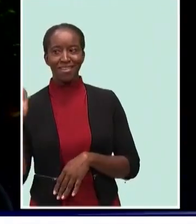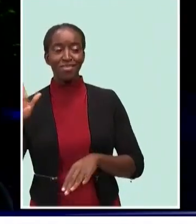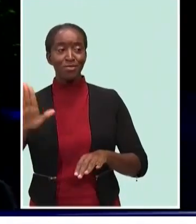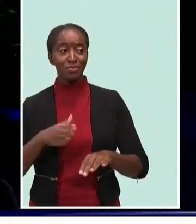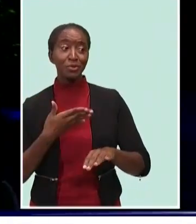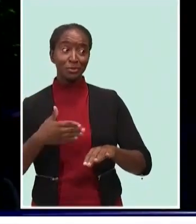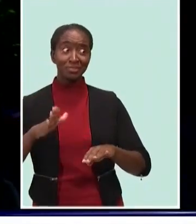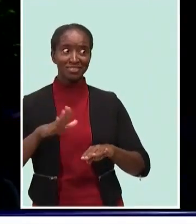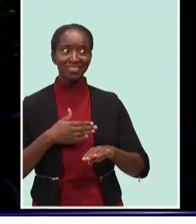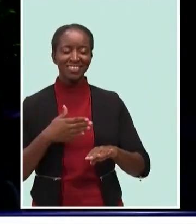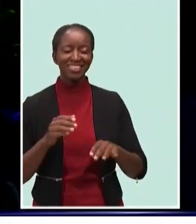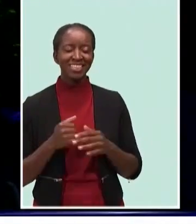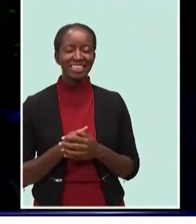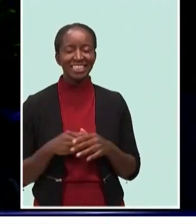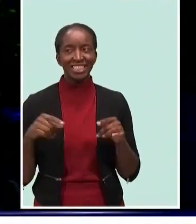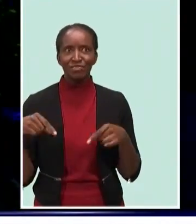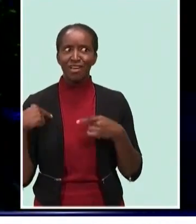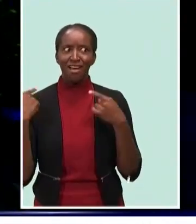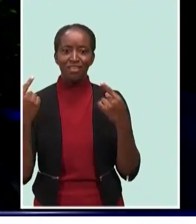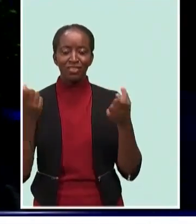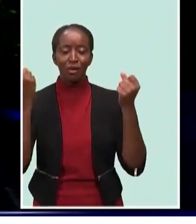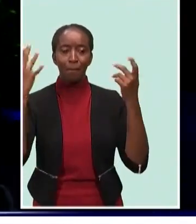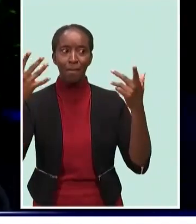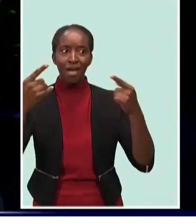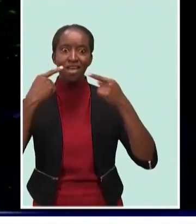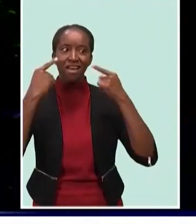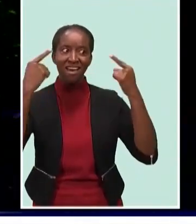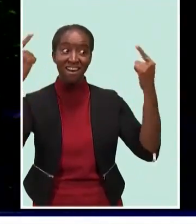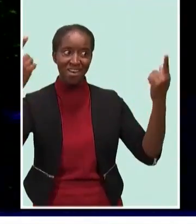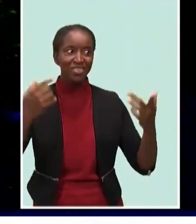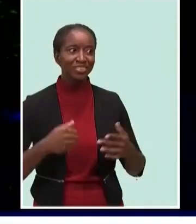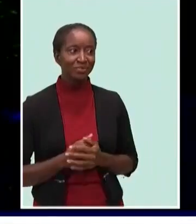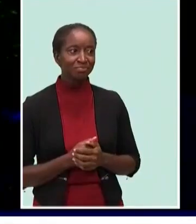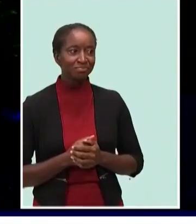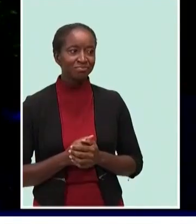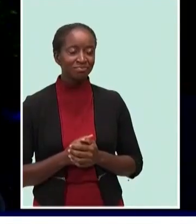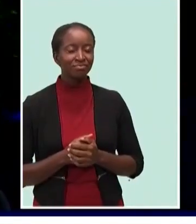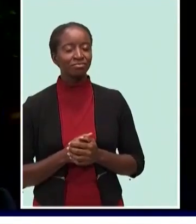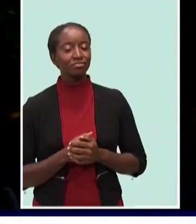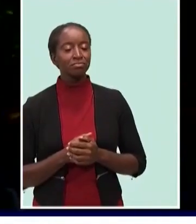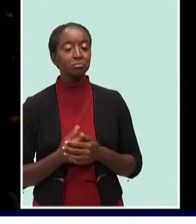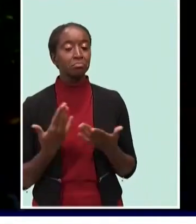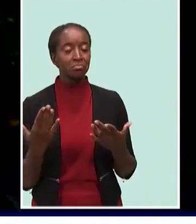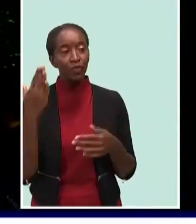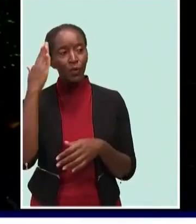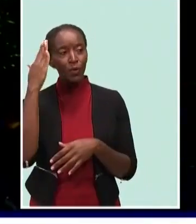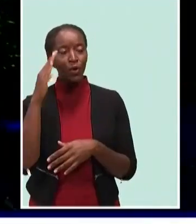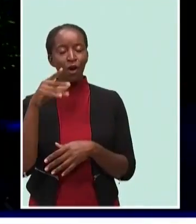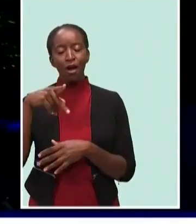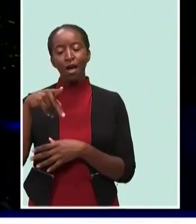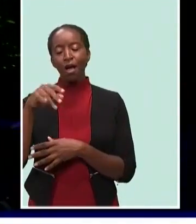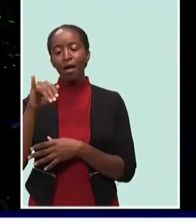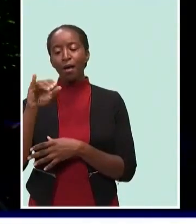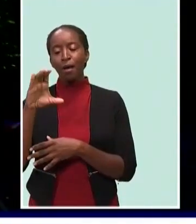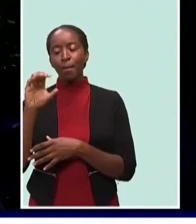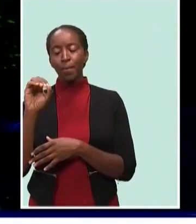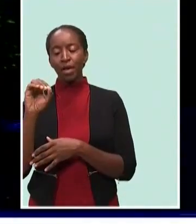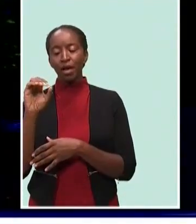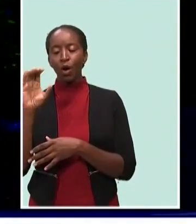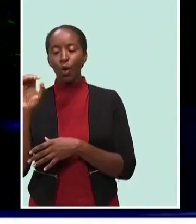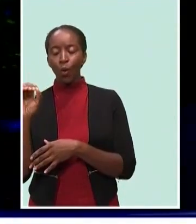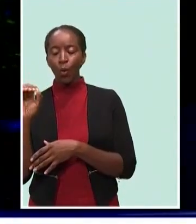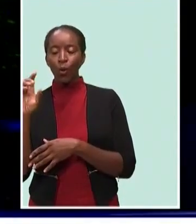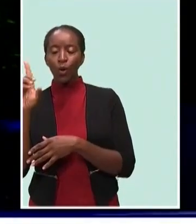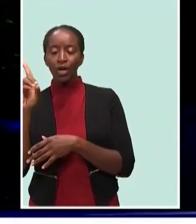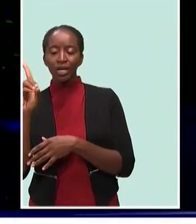have been a lot of major announcements already, to be quite sure. One relates to the Pick of the Crop competition, one relates to the Soca Monarch competition, and